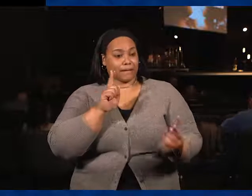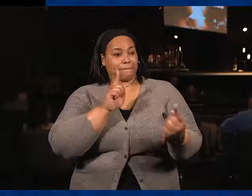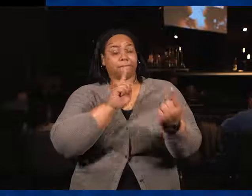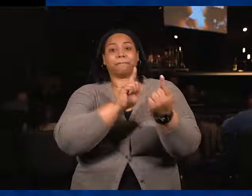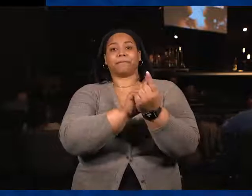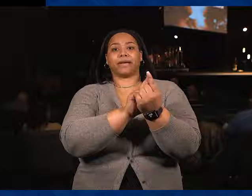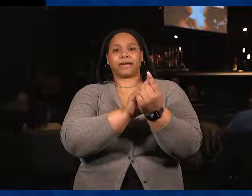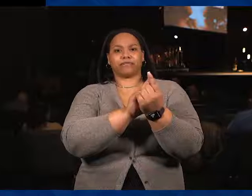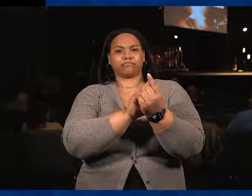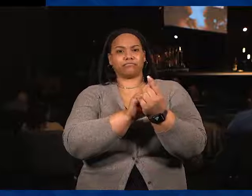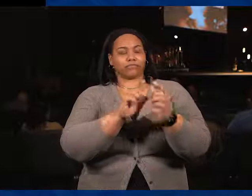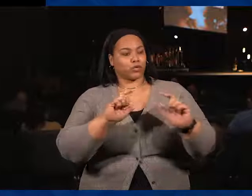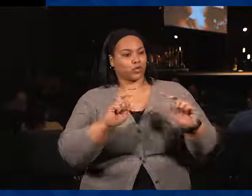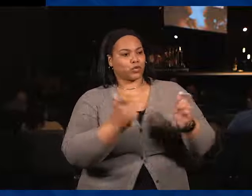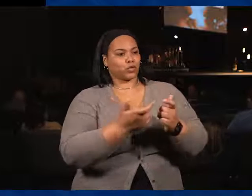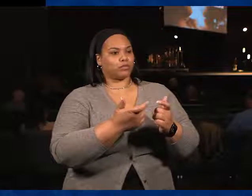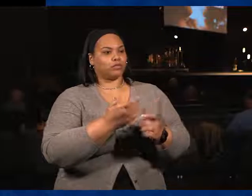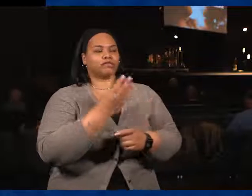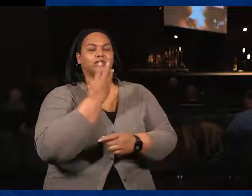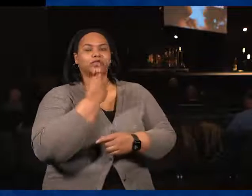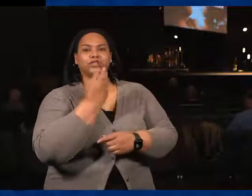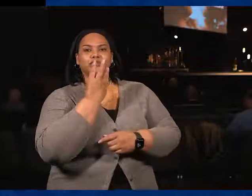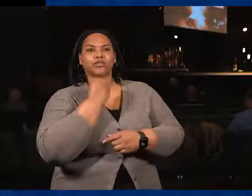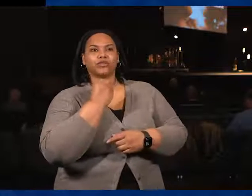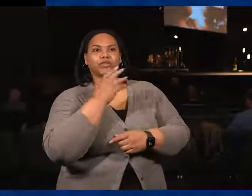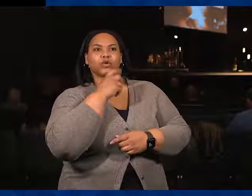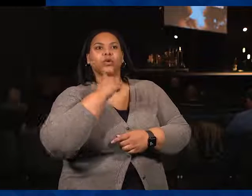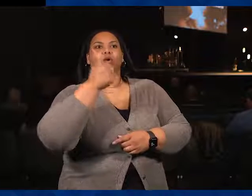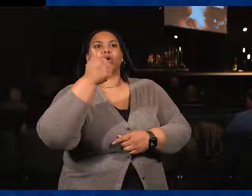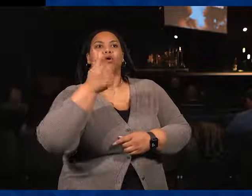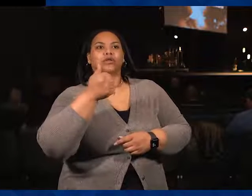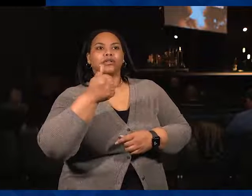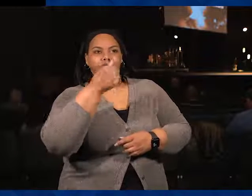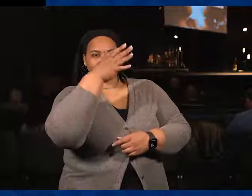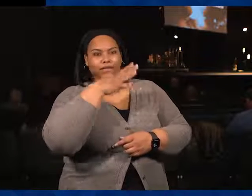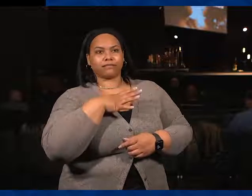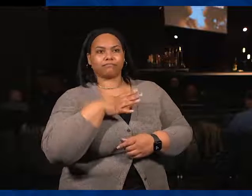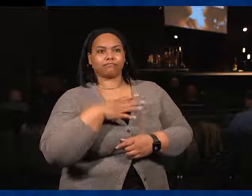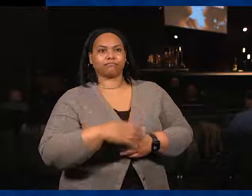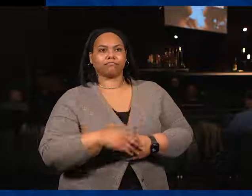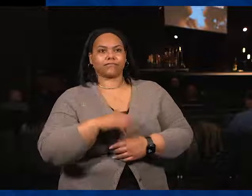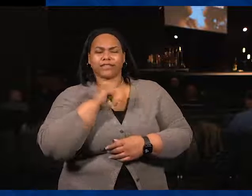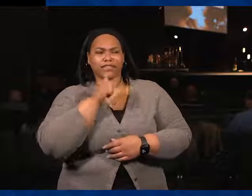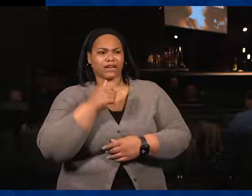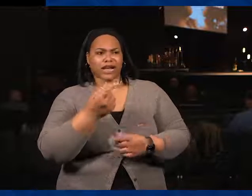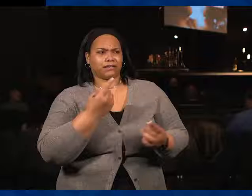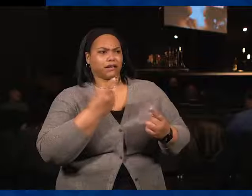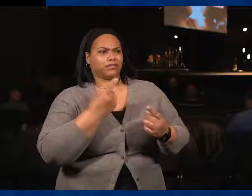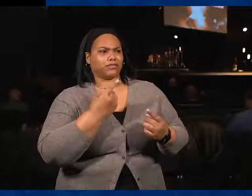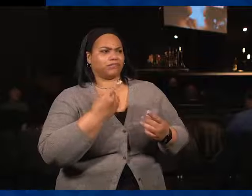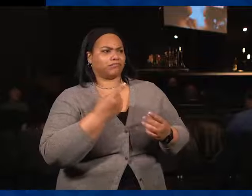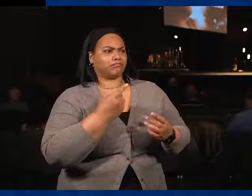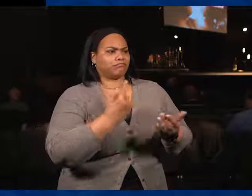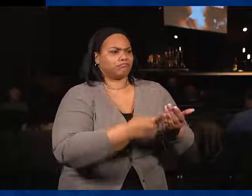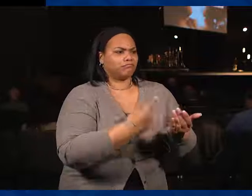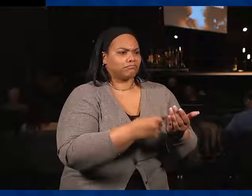a group of Jewish elders. The Jewish elders have not come to debate